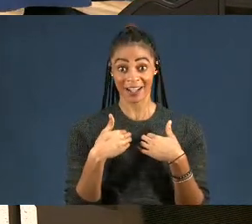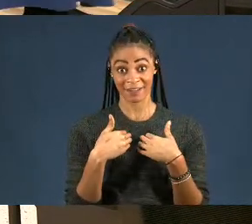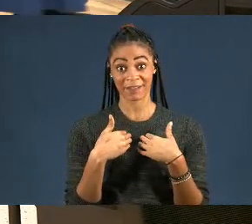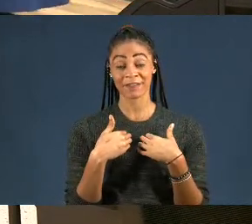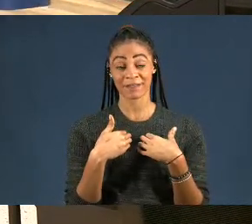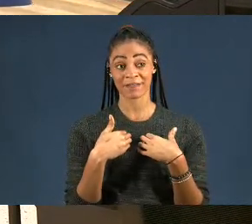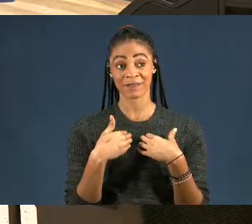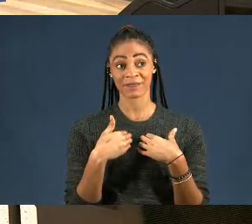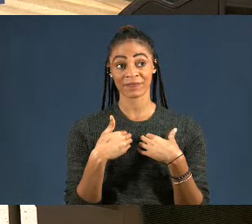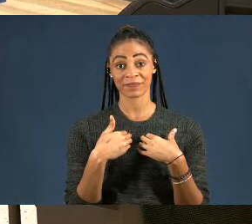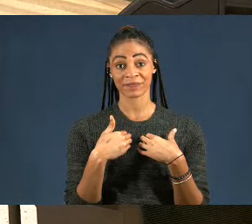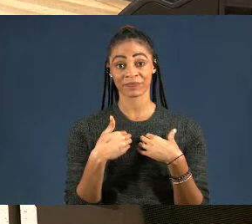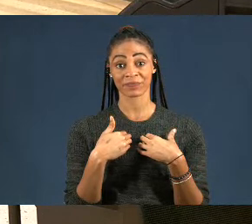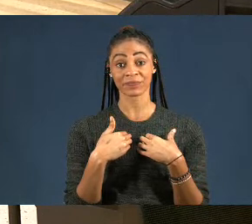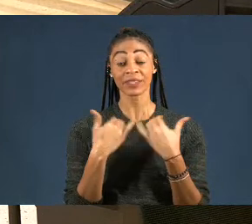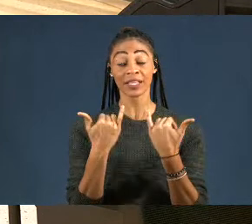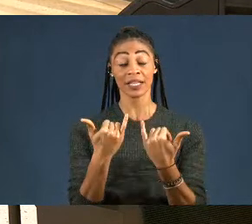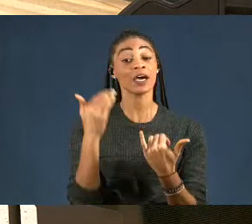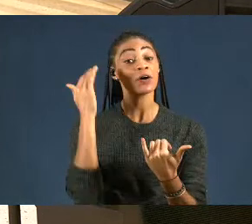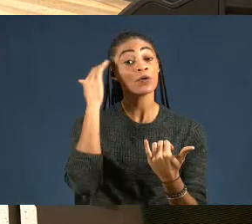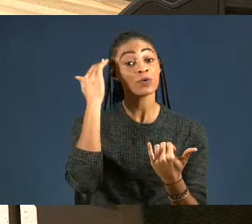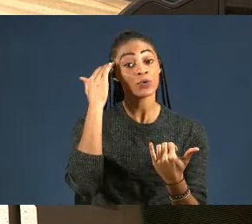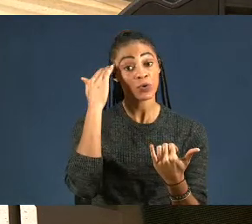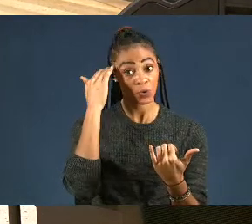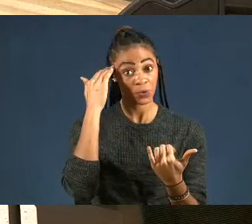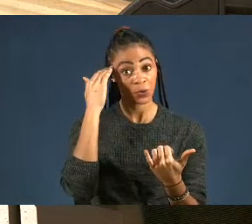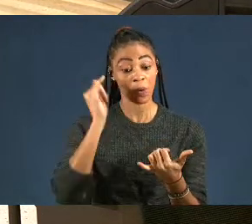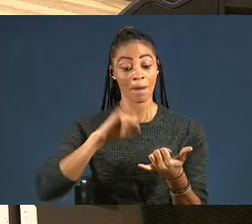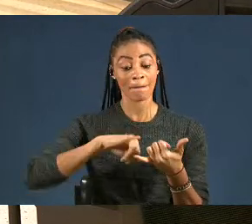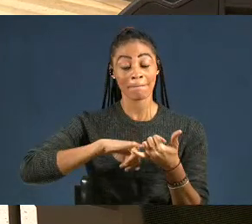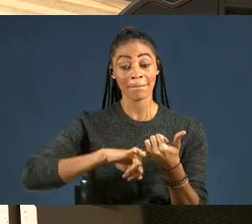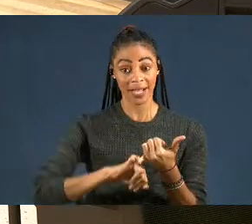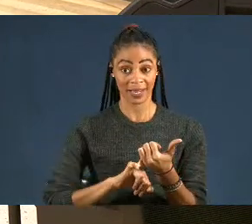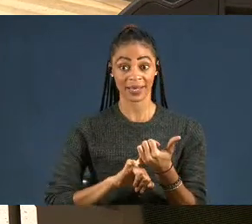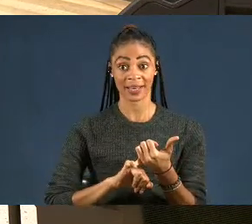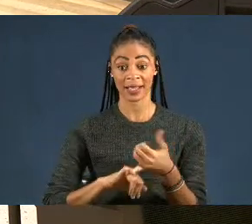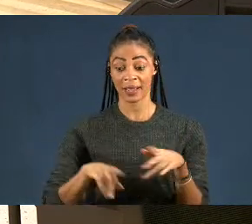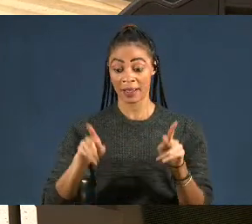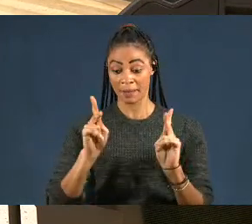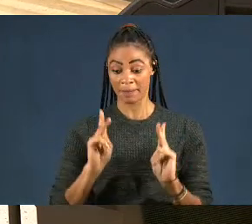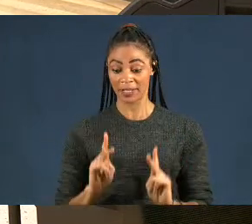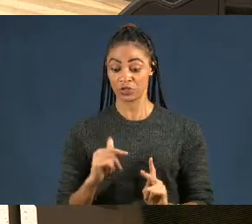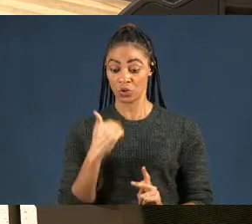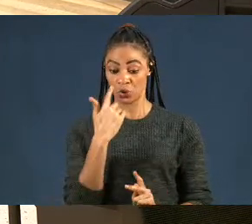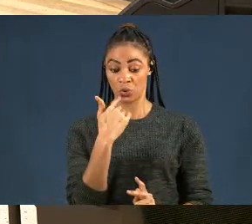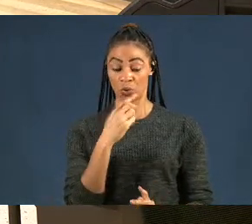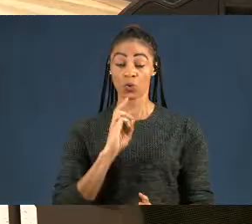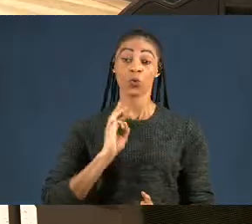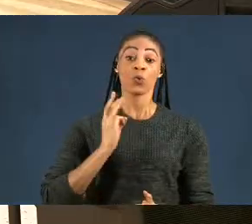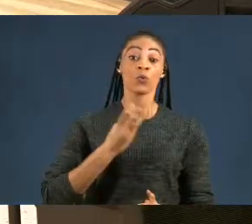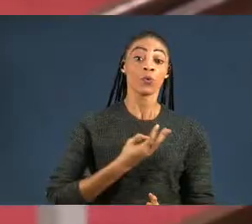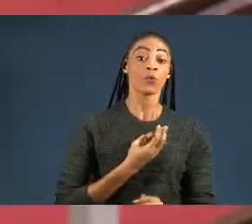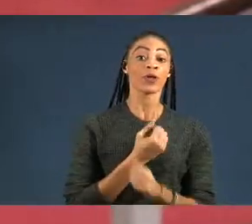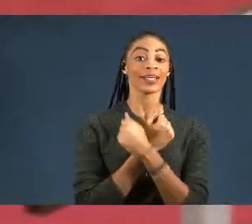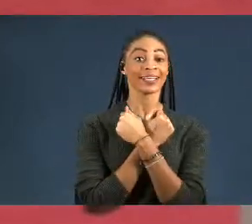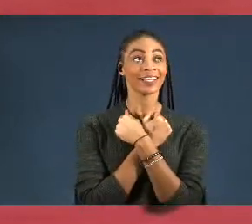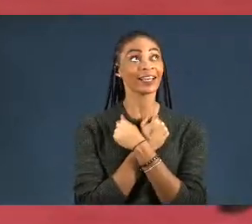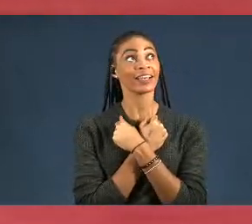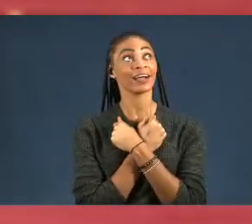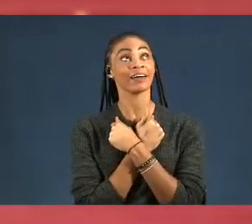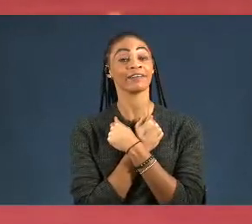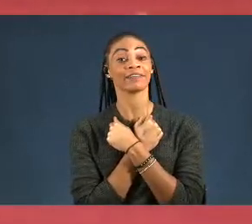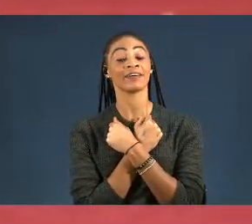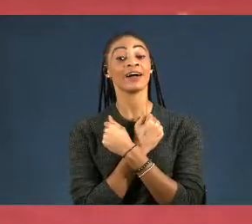love. The challenge is when that love ends, we don't know what to do. We want to come out of that relationship. So love